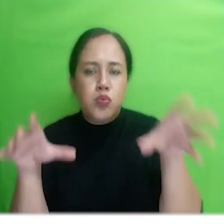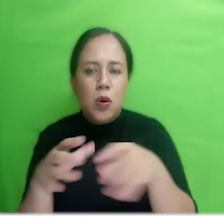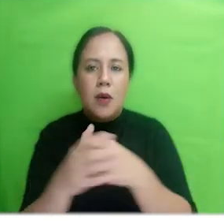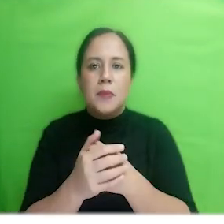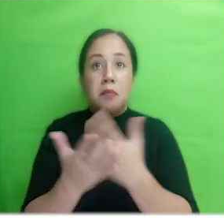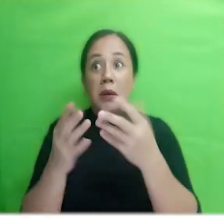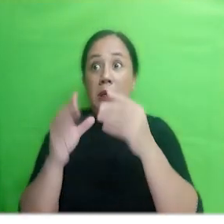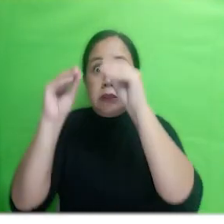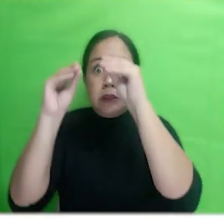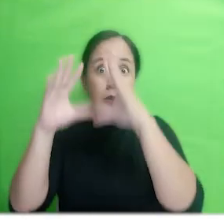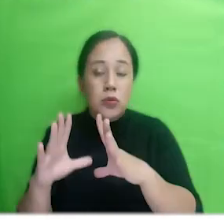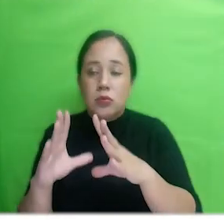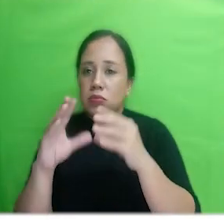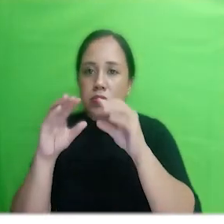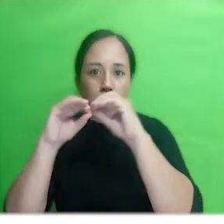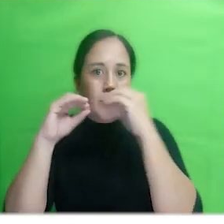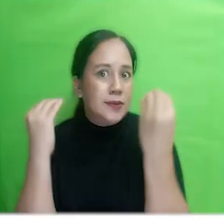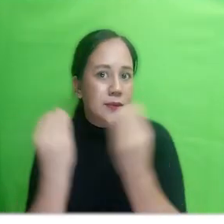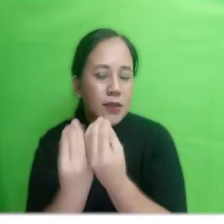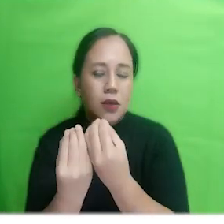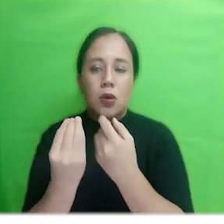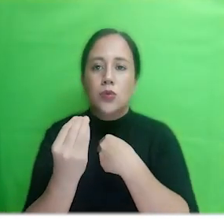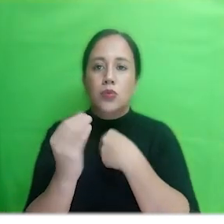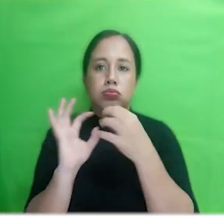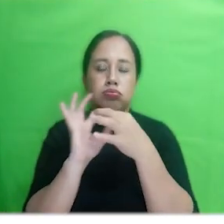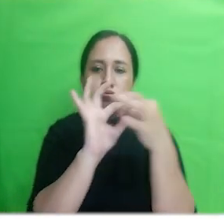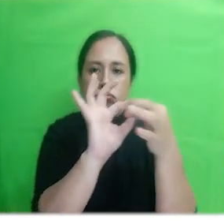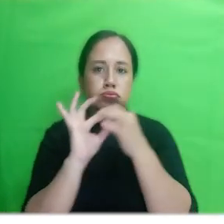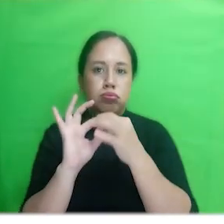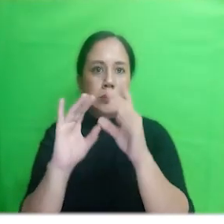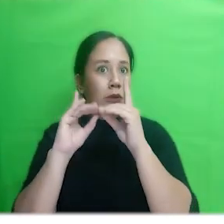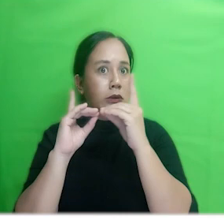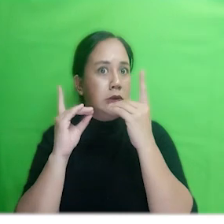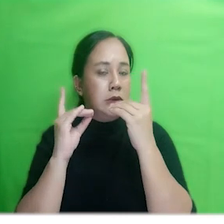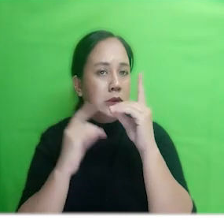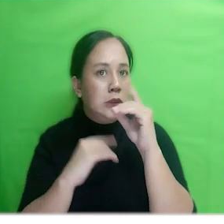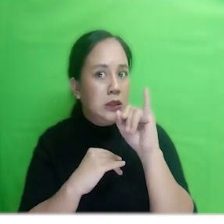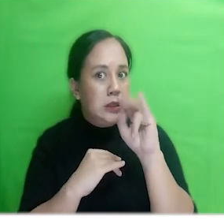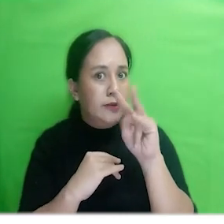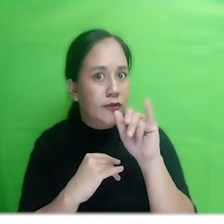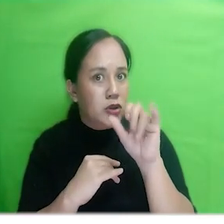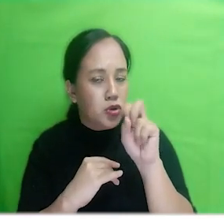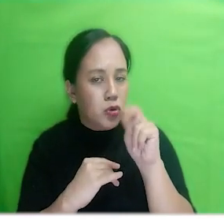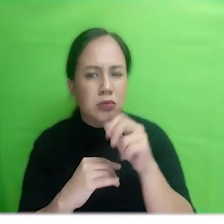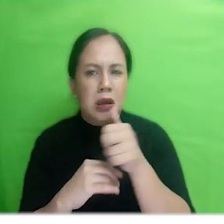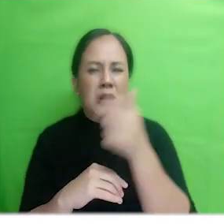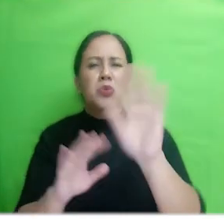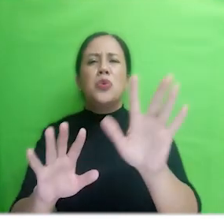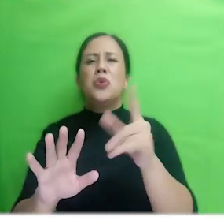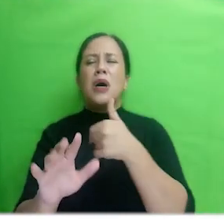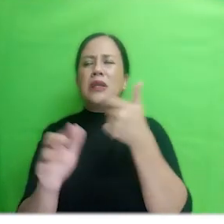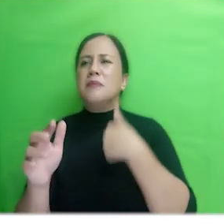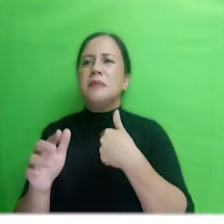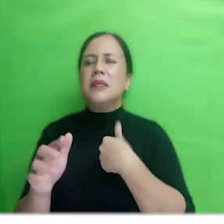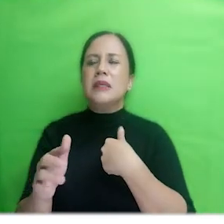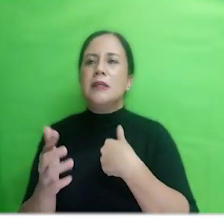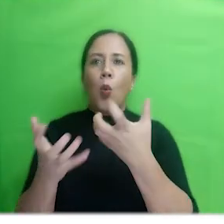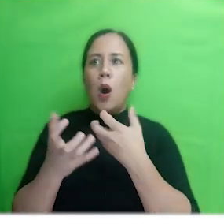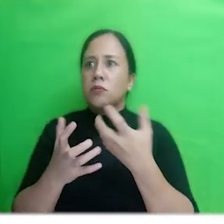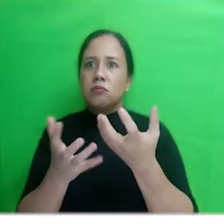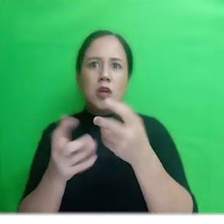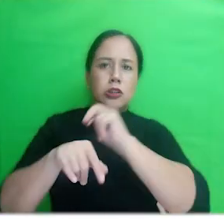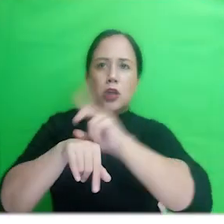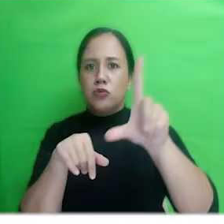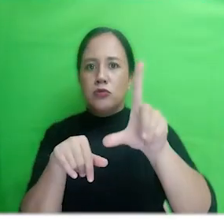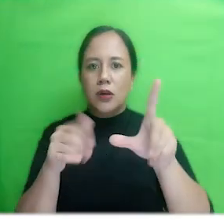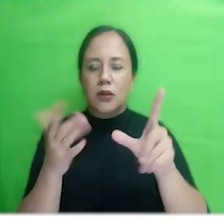by teachers' organizations to engage the division. Or others will say, no, we will be part of